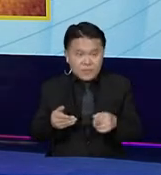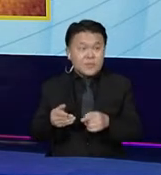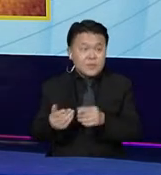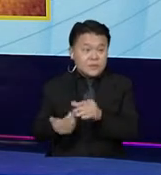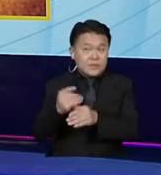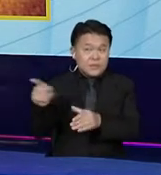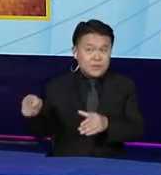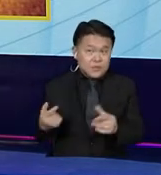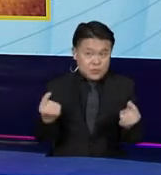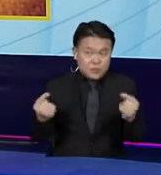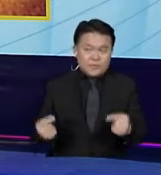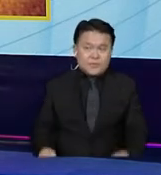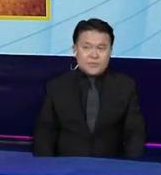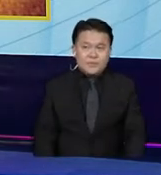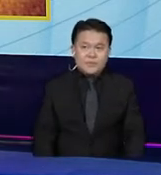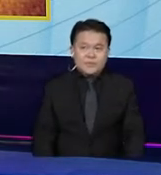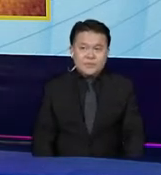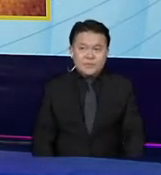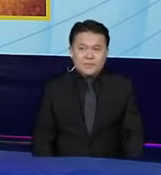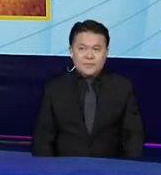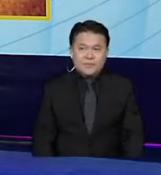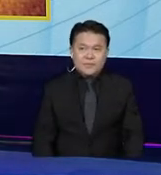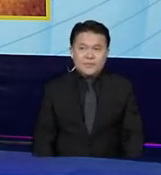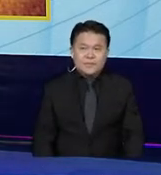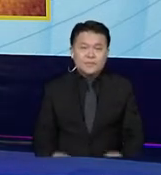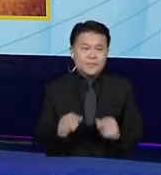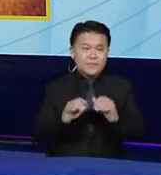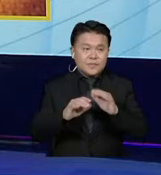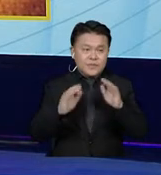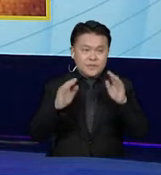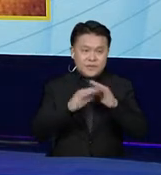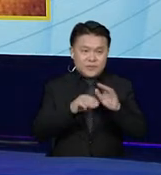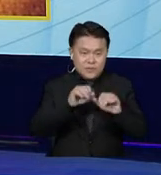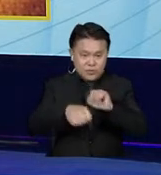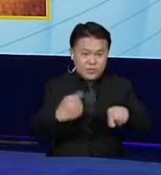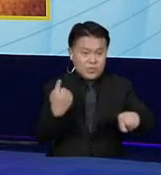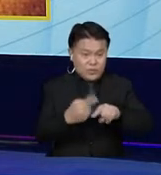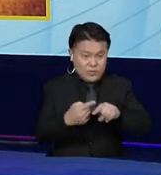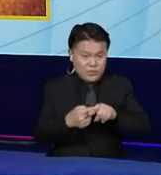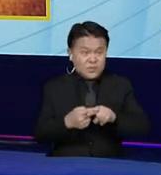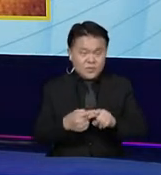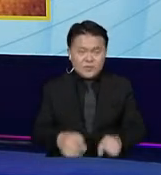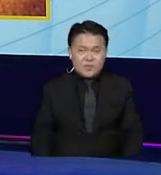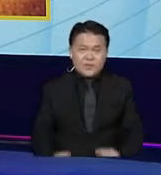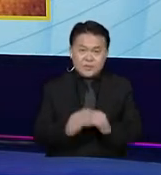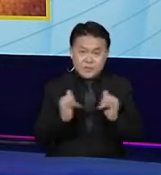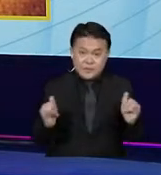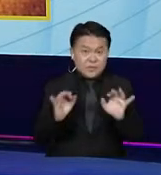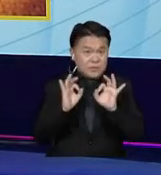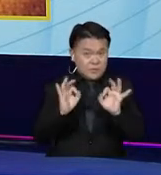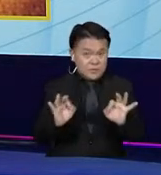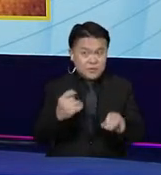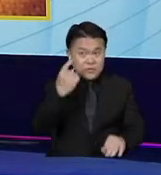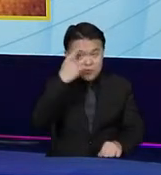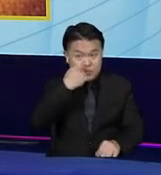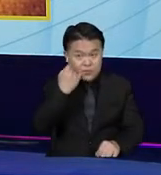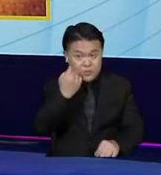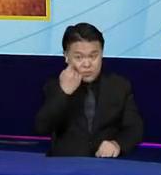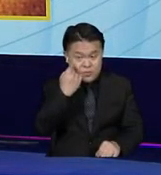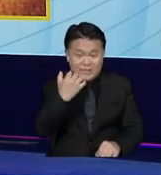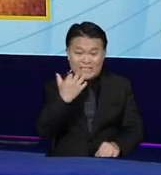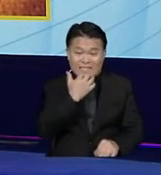lost pigment, like many domesticated animals. In our case, we lost the pigment in our